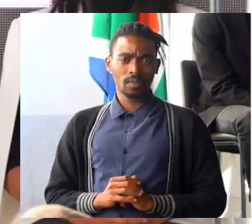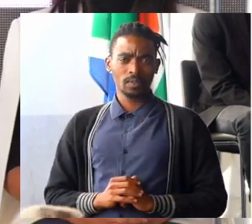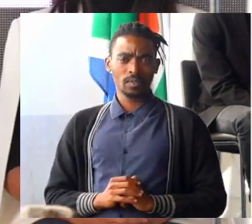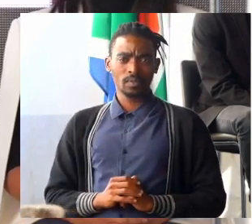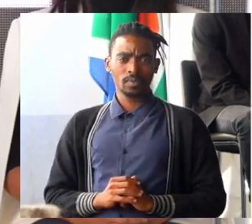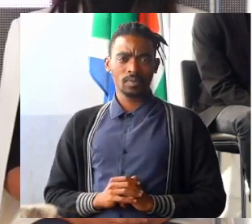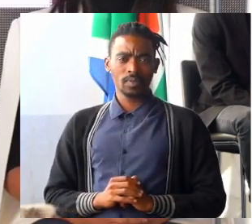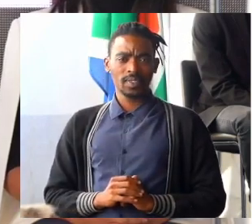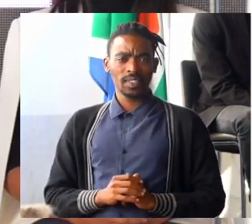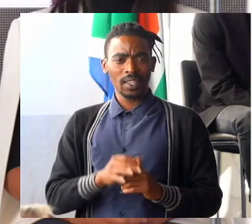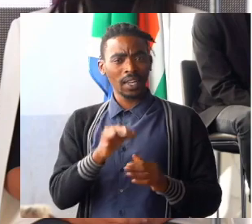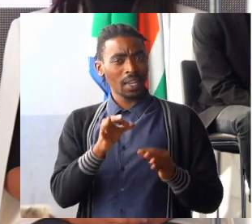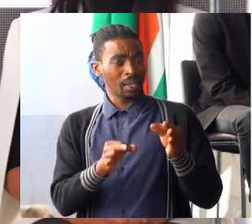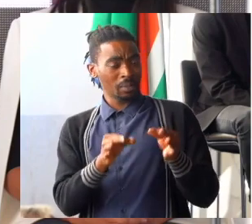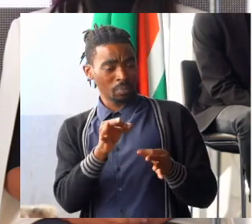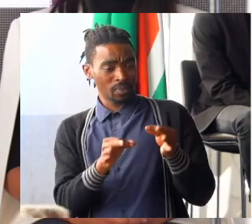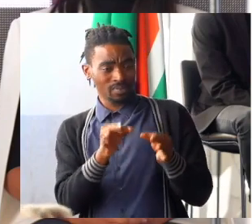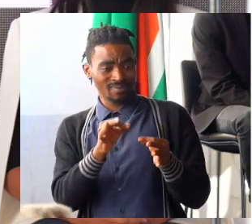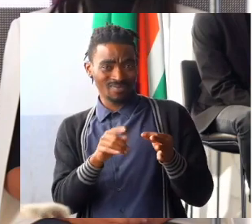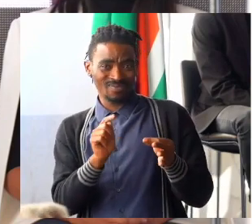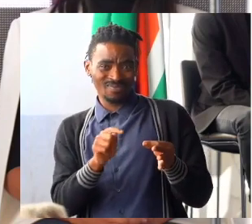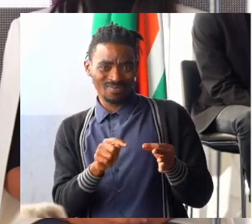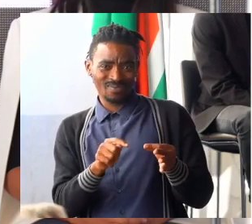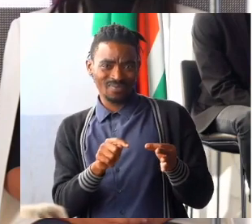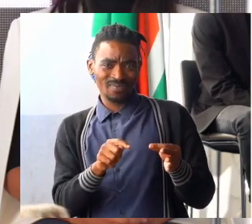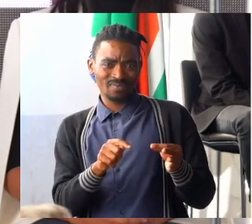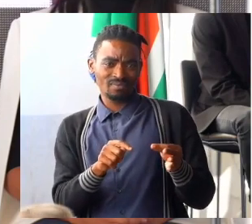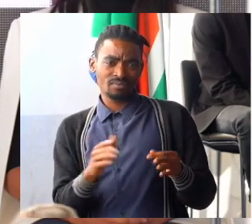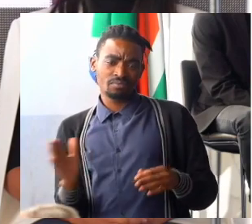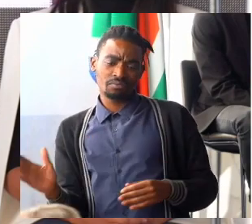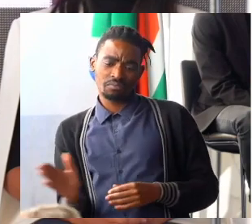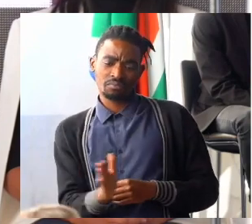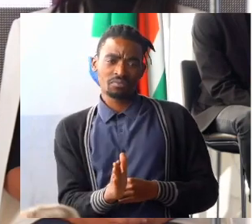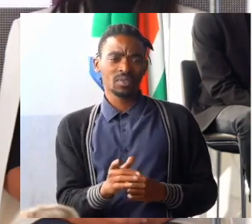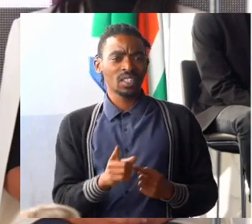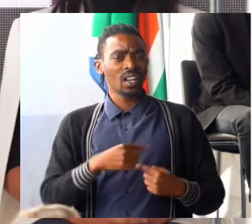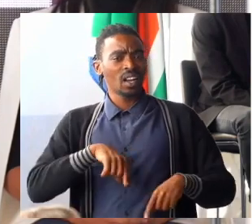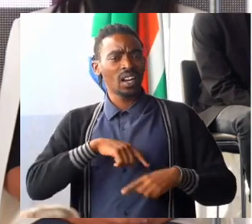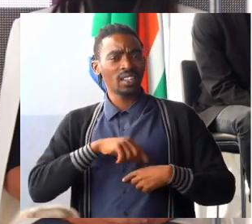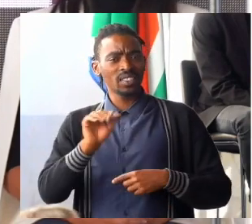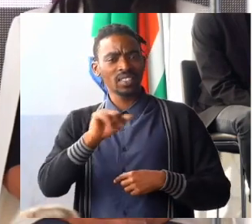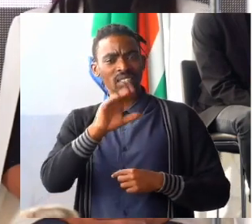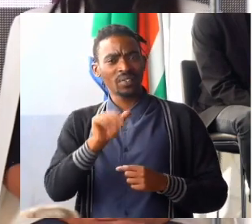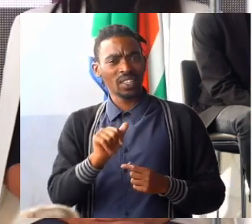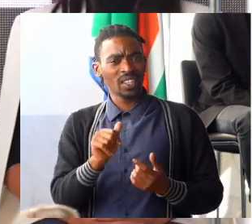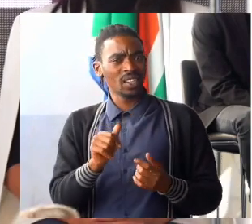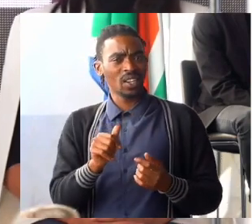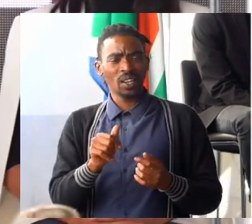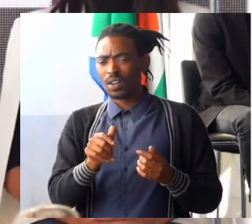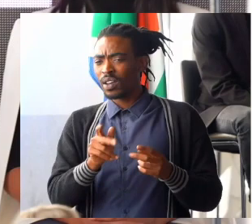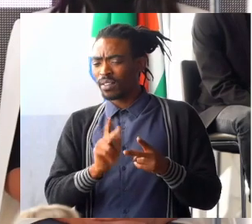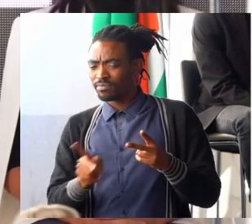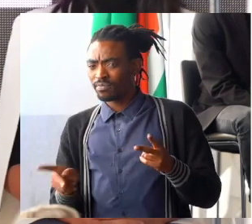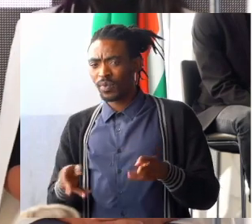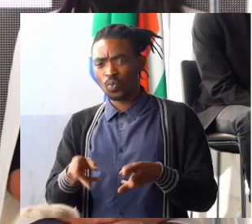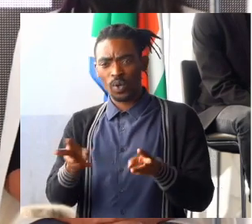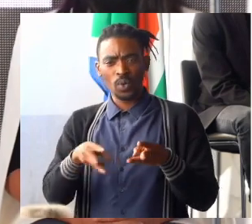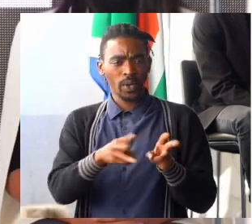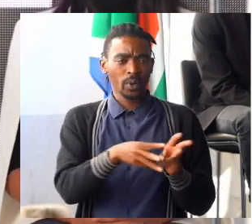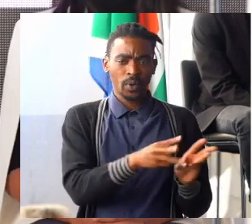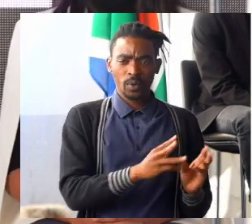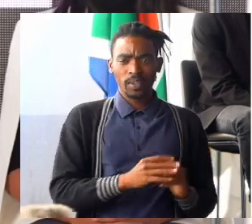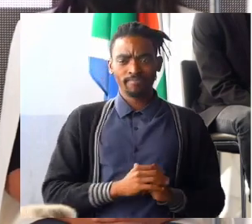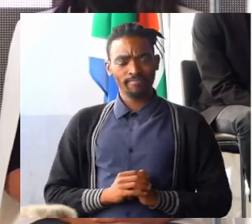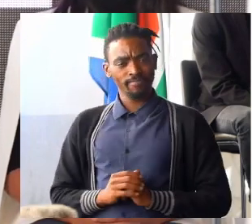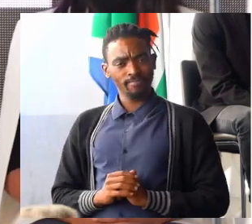because party politics has come to center South African life in so many ways.